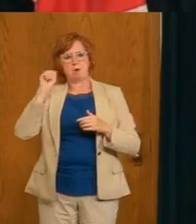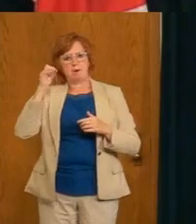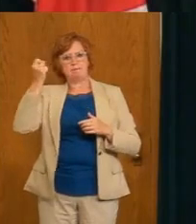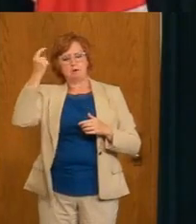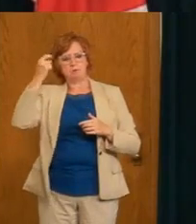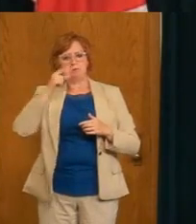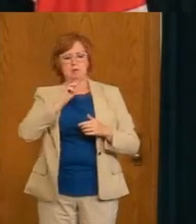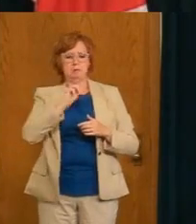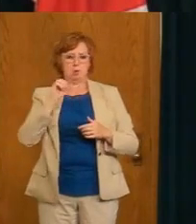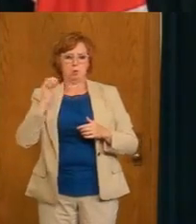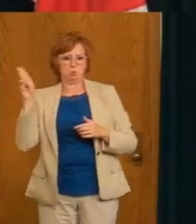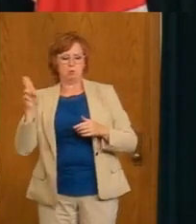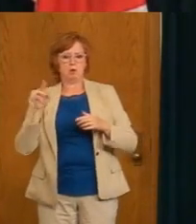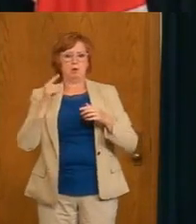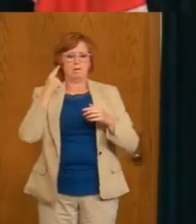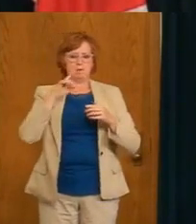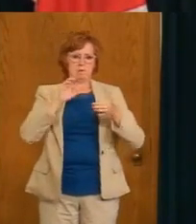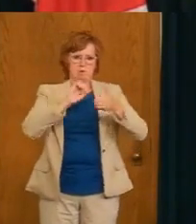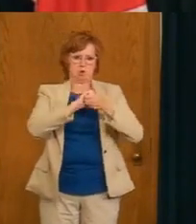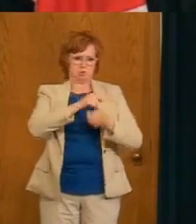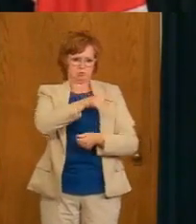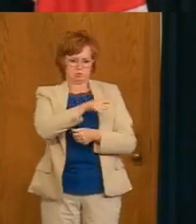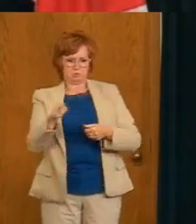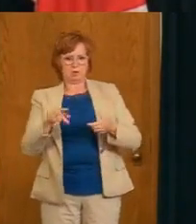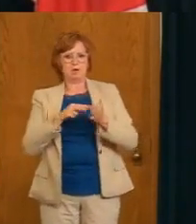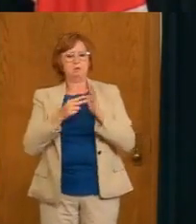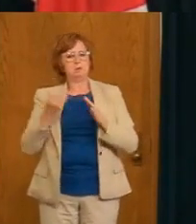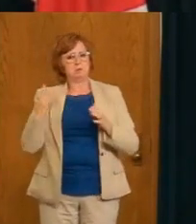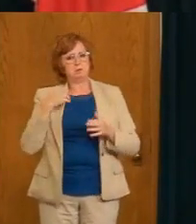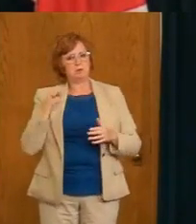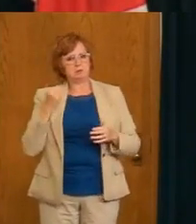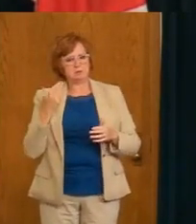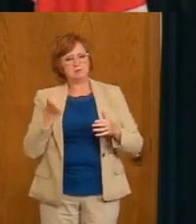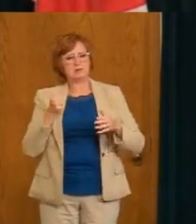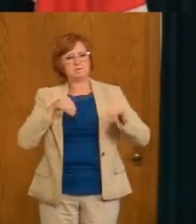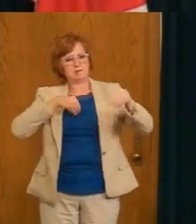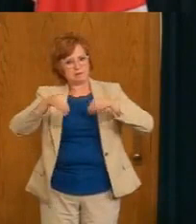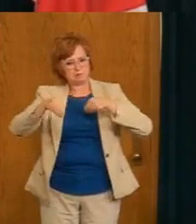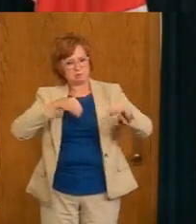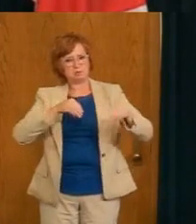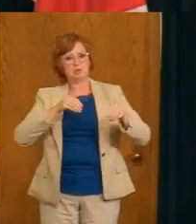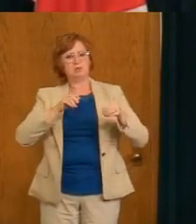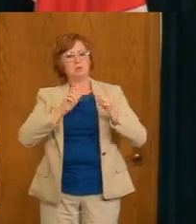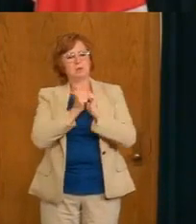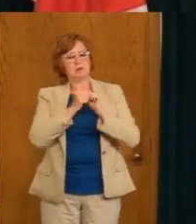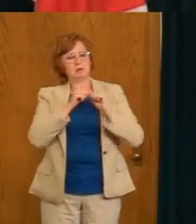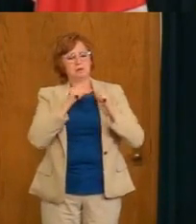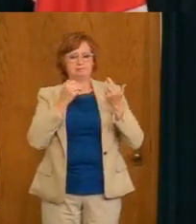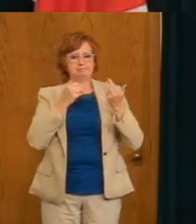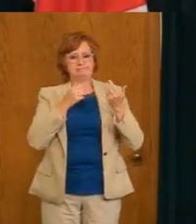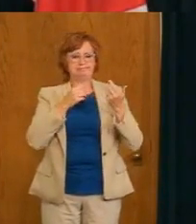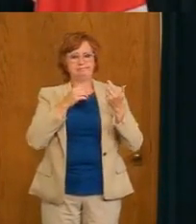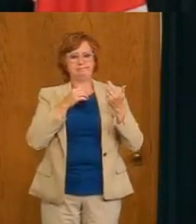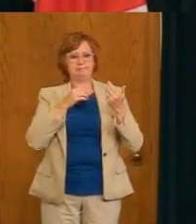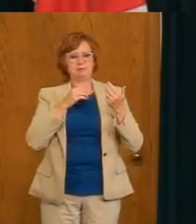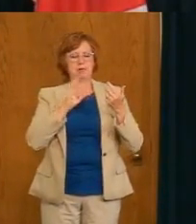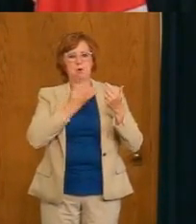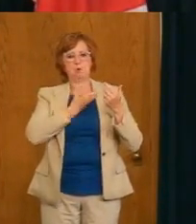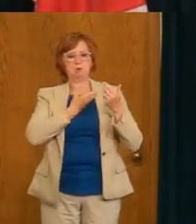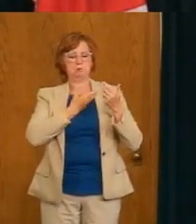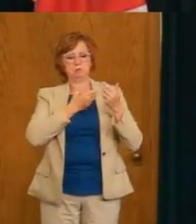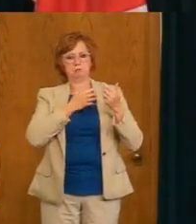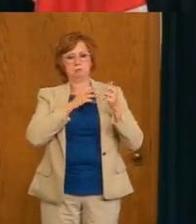province. So I think, and maybe more appropriate for education, maybe to speak to it in August in terms of more detailed plans. But what I'd like to say is that